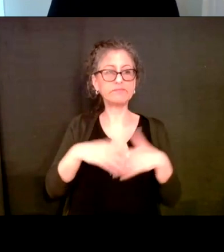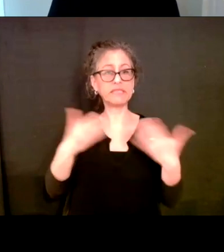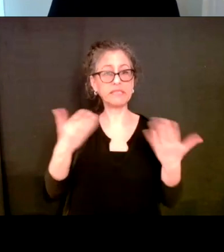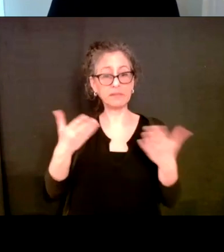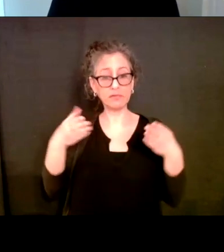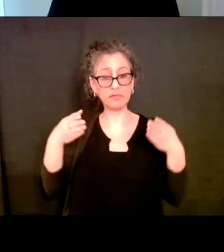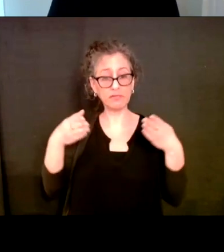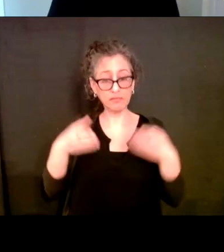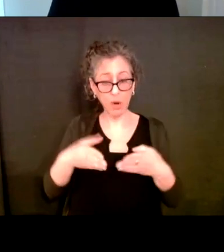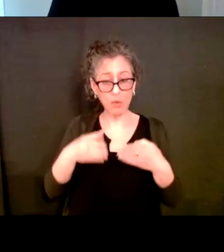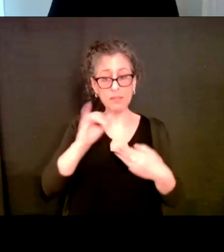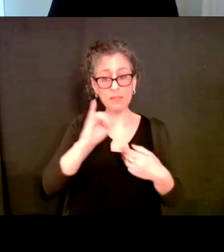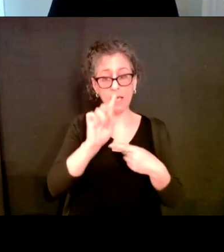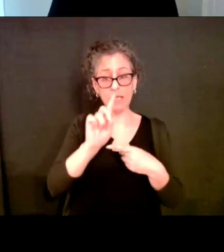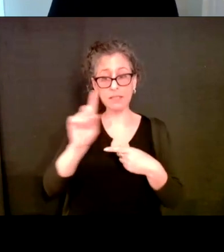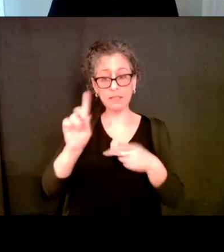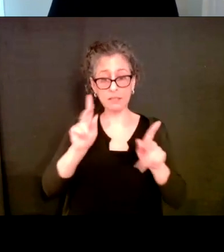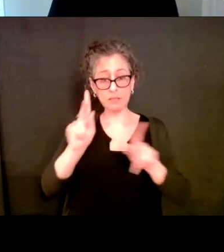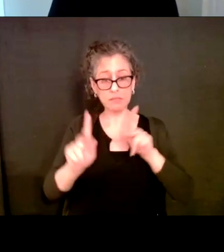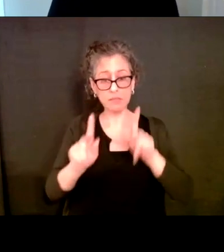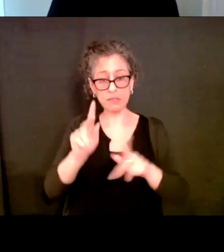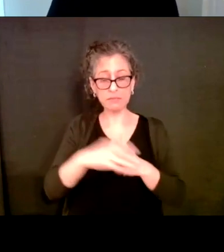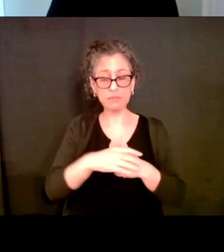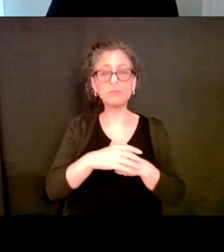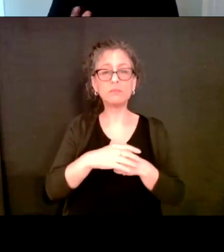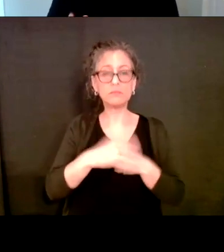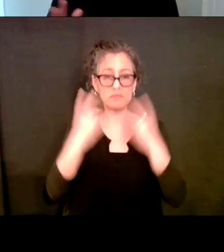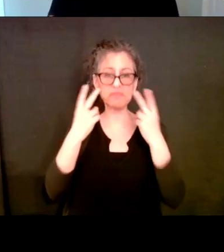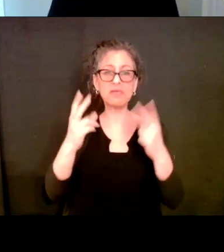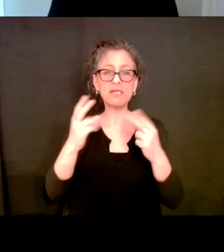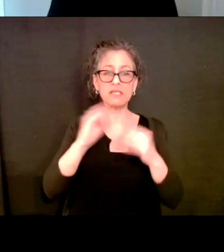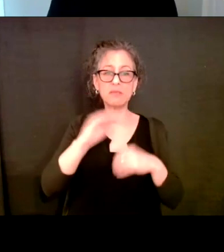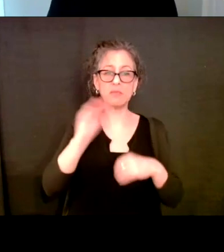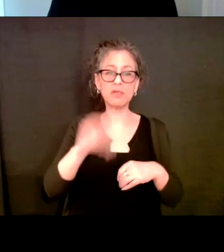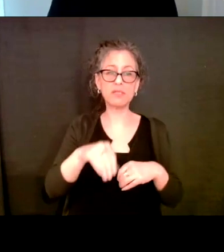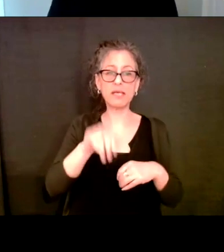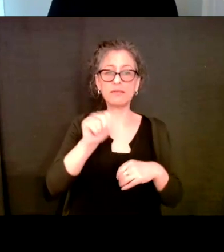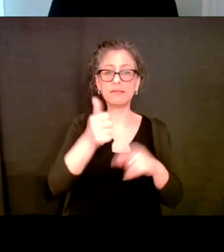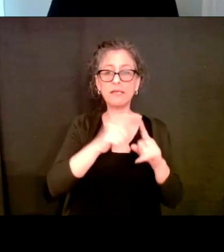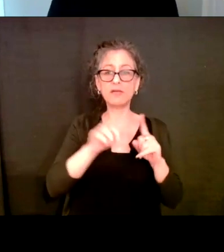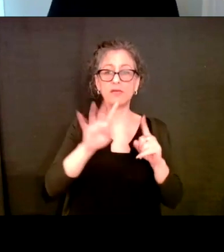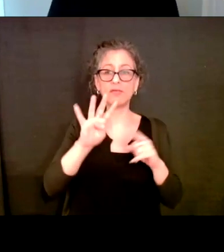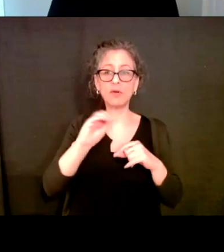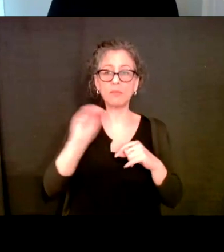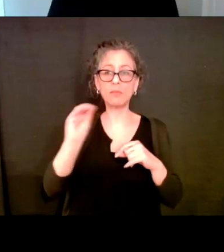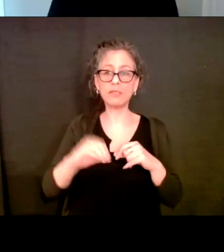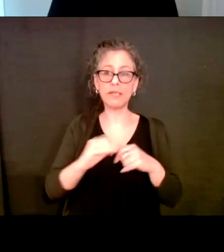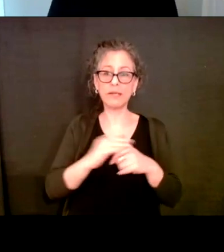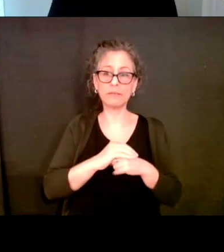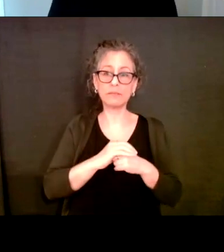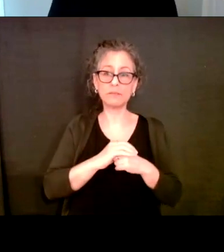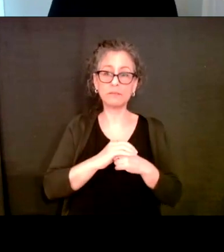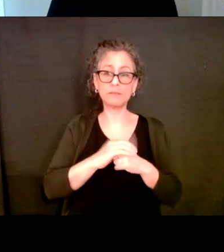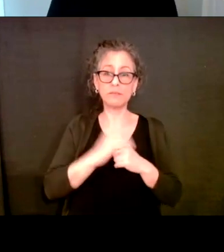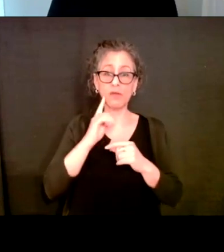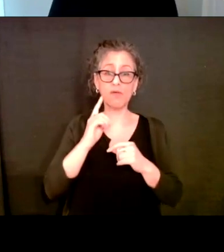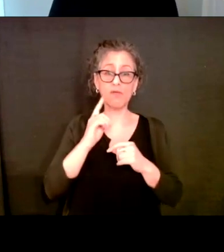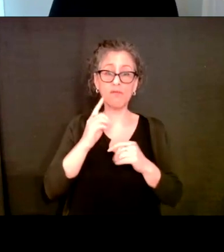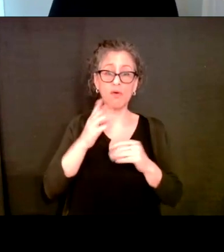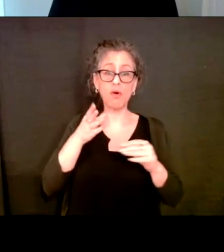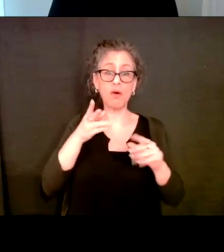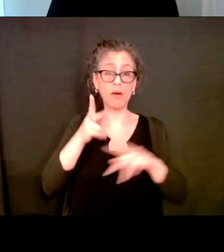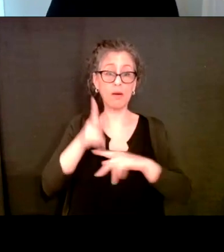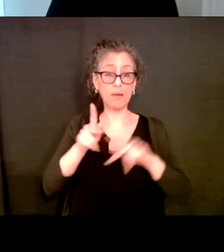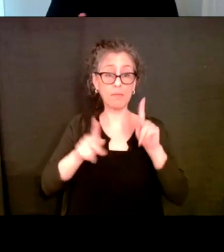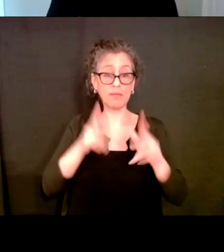intellectual and developmental disabilities, we see a rate of 10 to 40%. Amongst veterans,